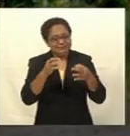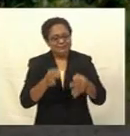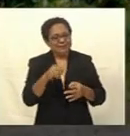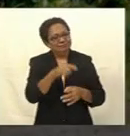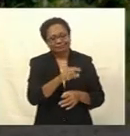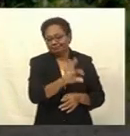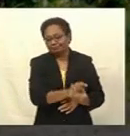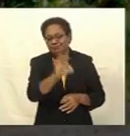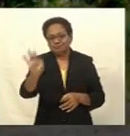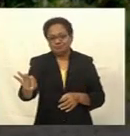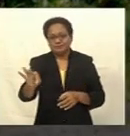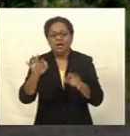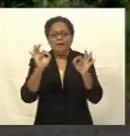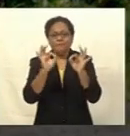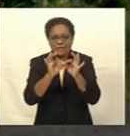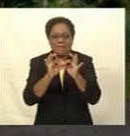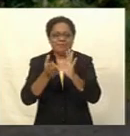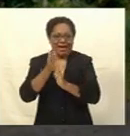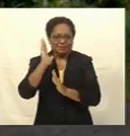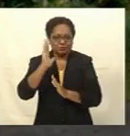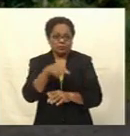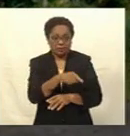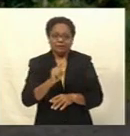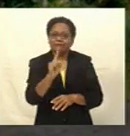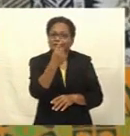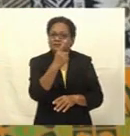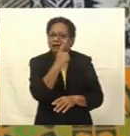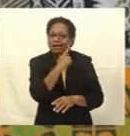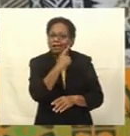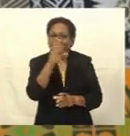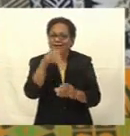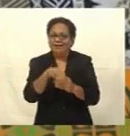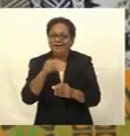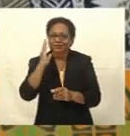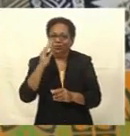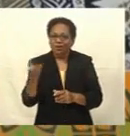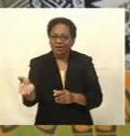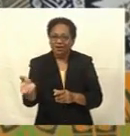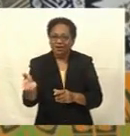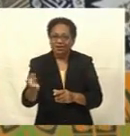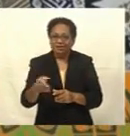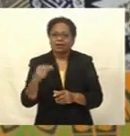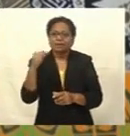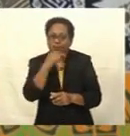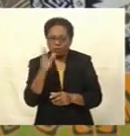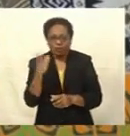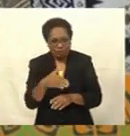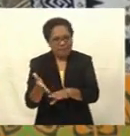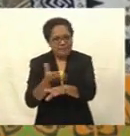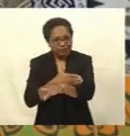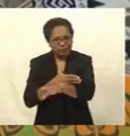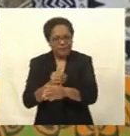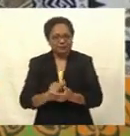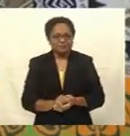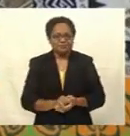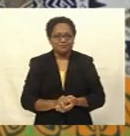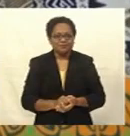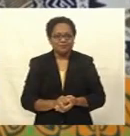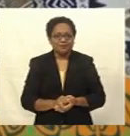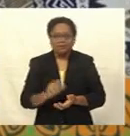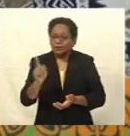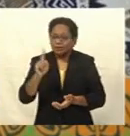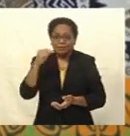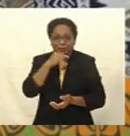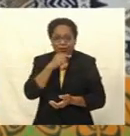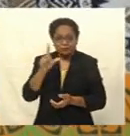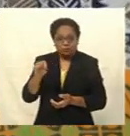Budalewa Secondary School, making her the first female to attend the all-male institution. Whatever the boys did, I